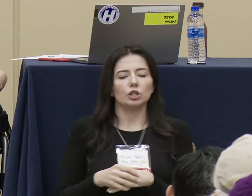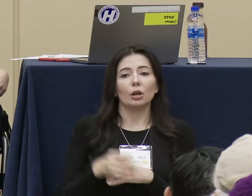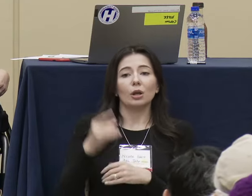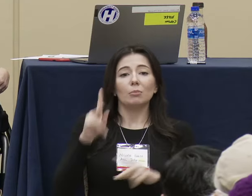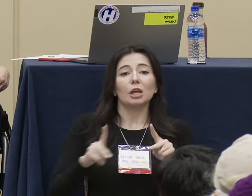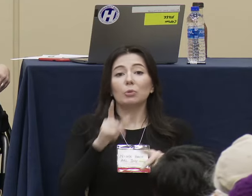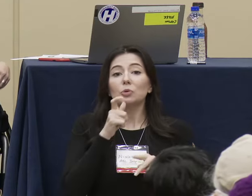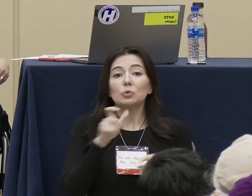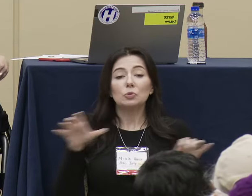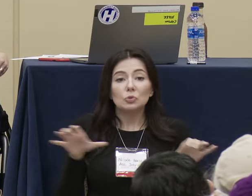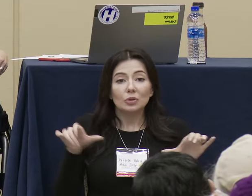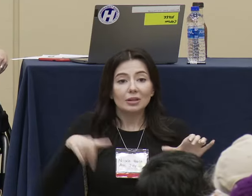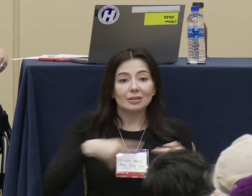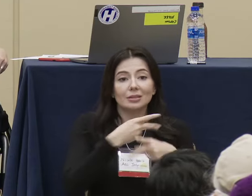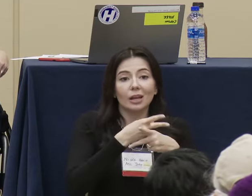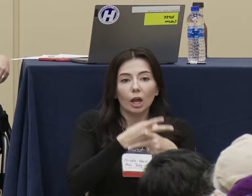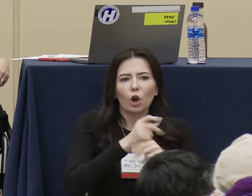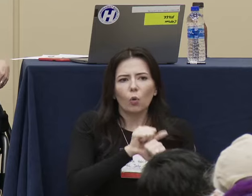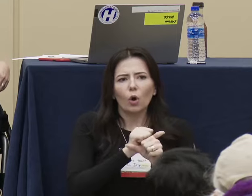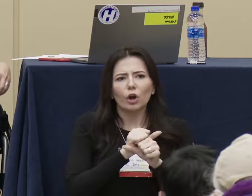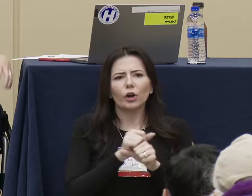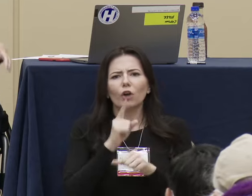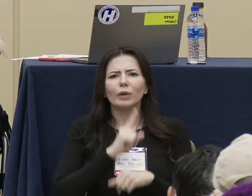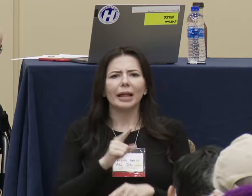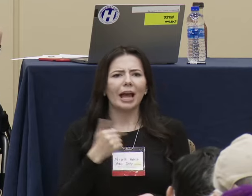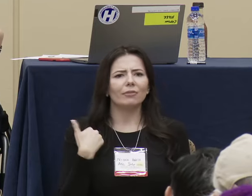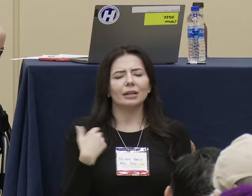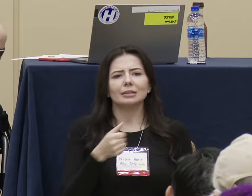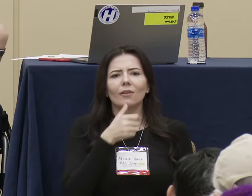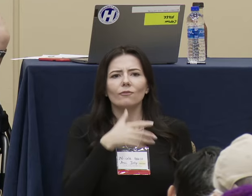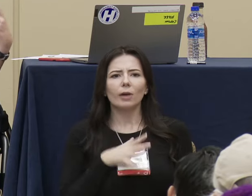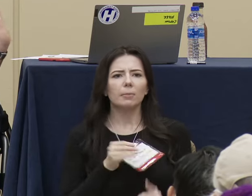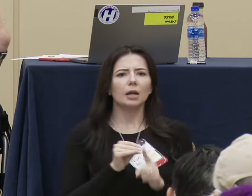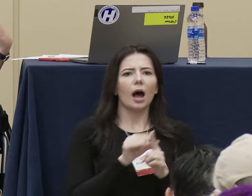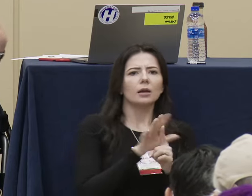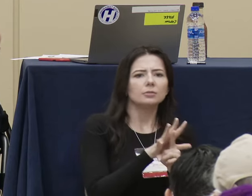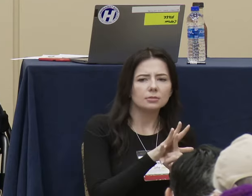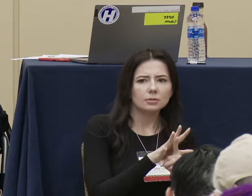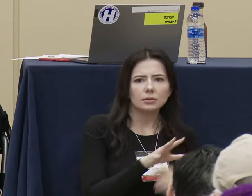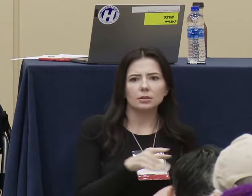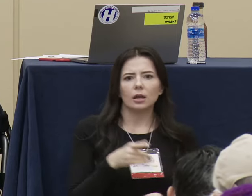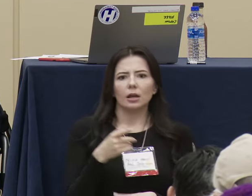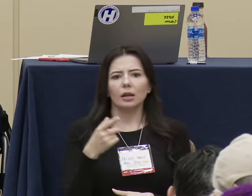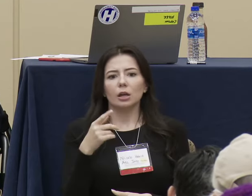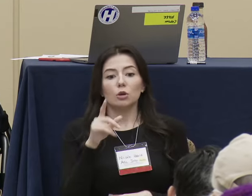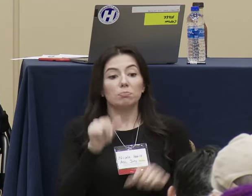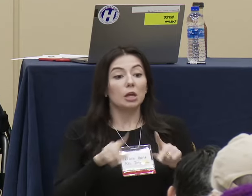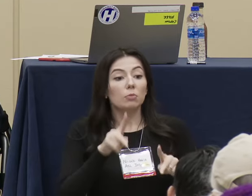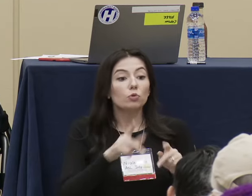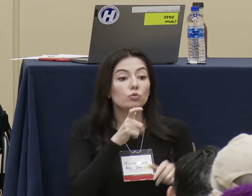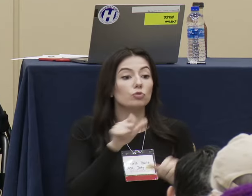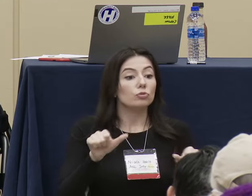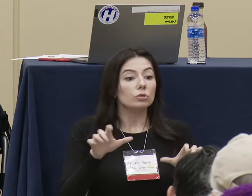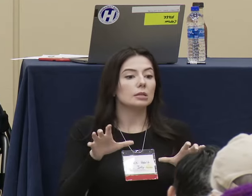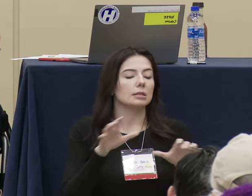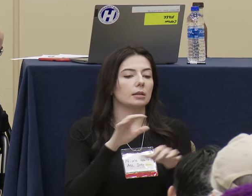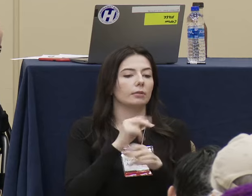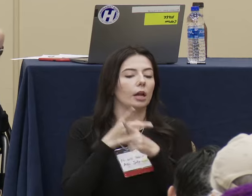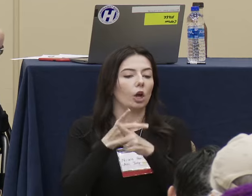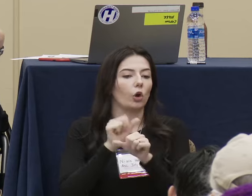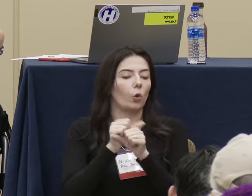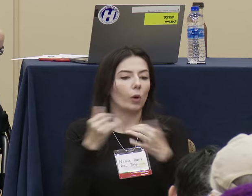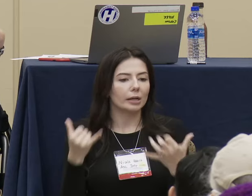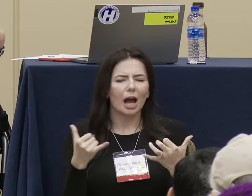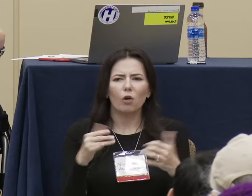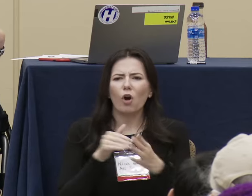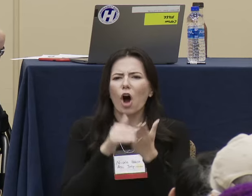are feminized, are women. People who do this care work now for people with disabilities are often